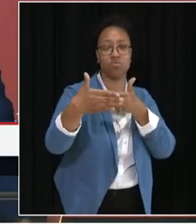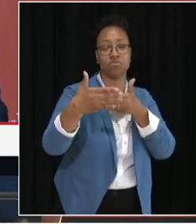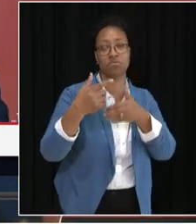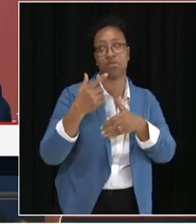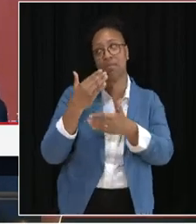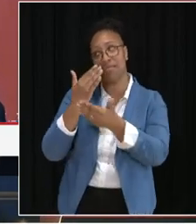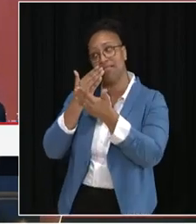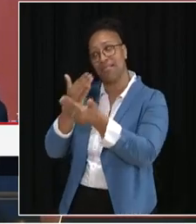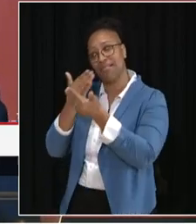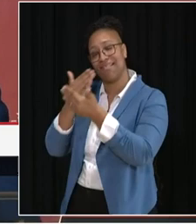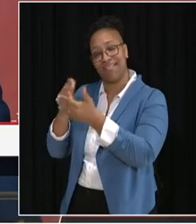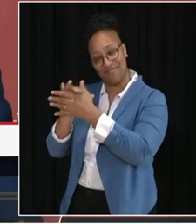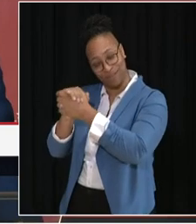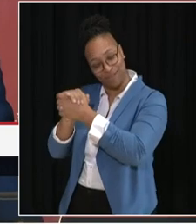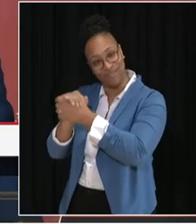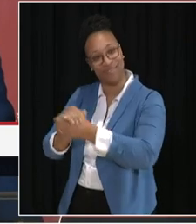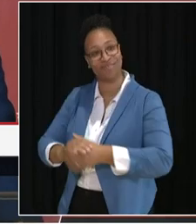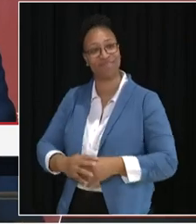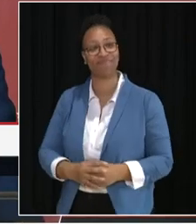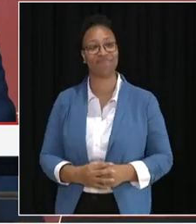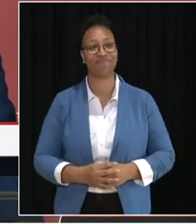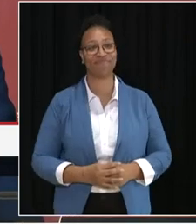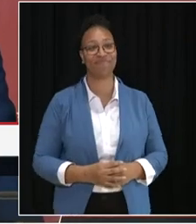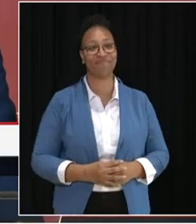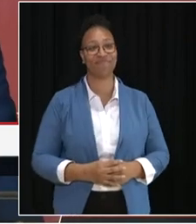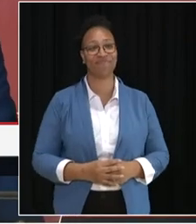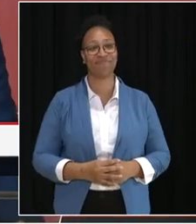Now, please give me a warm welcome to